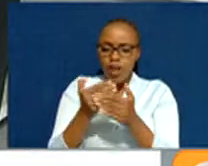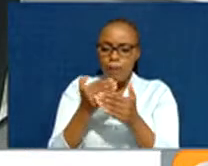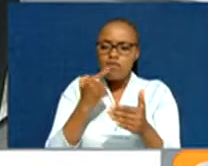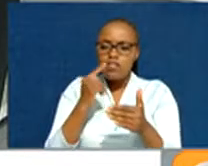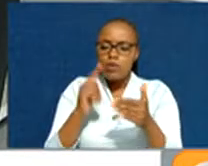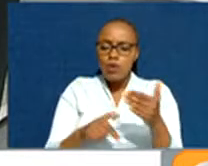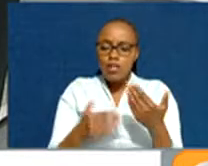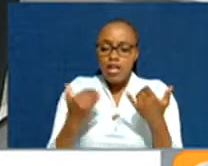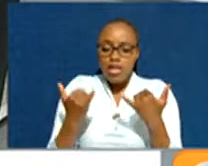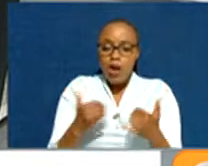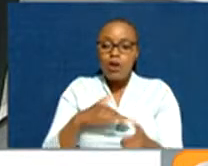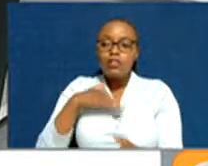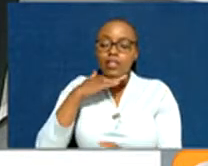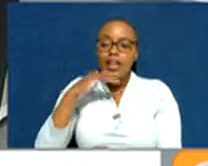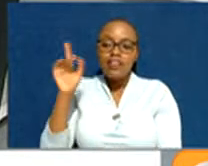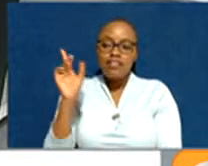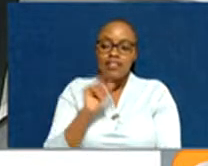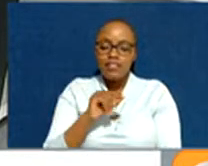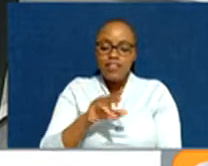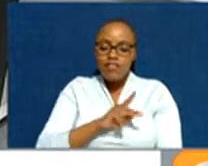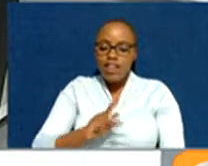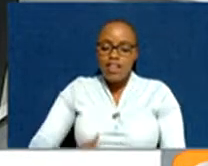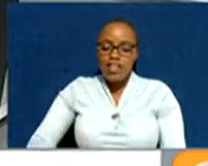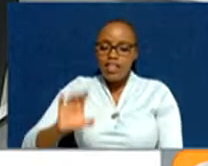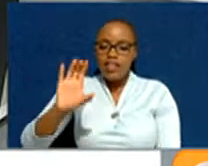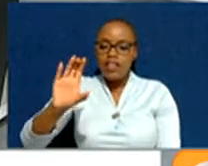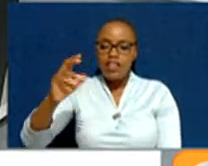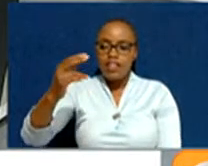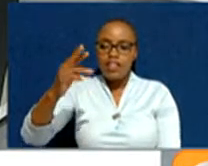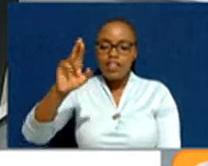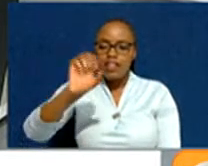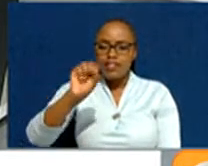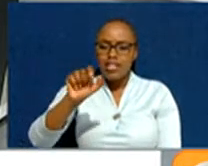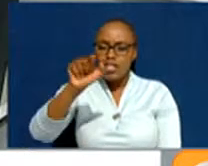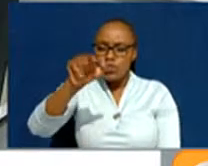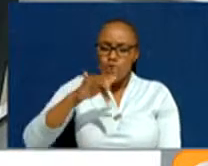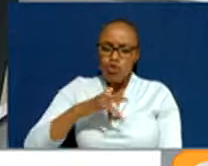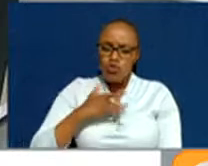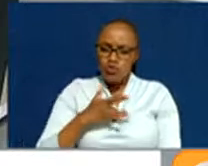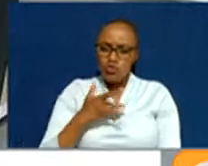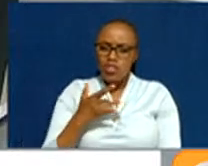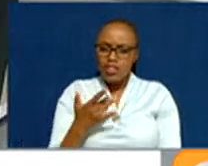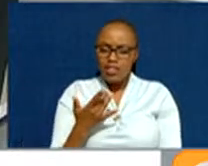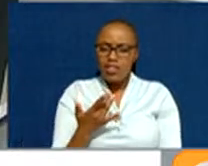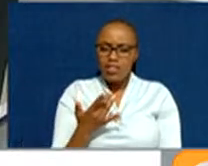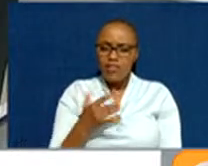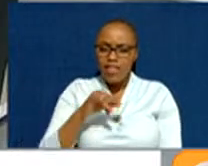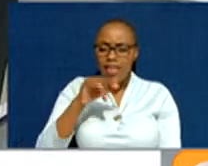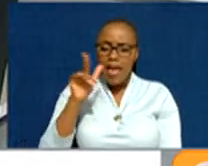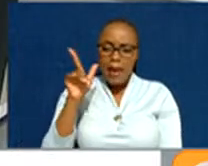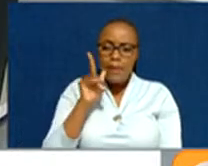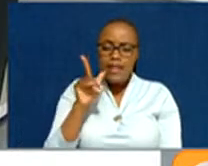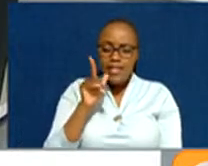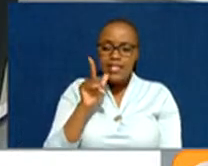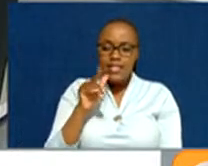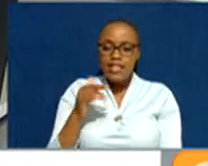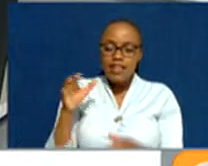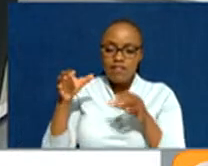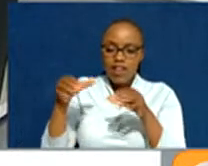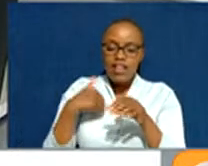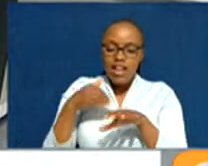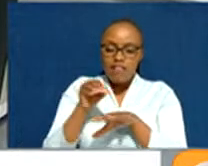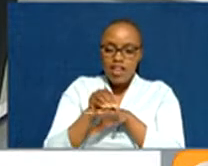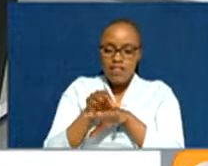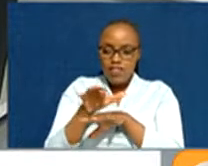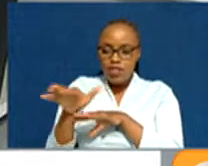She's now no longer. King Charles III takes over. Do you feel the British Empire still has that